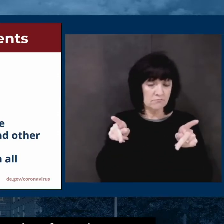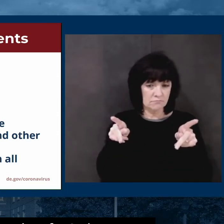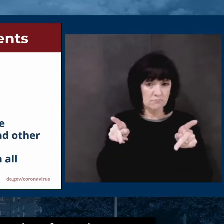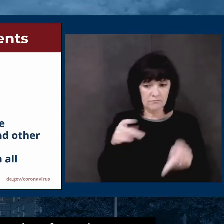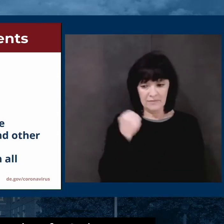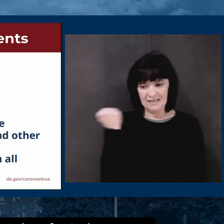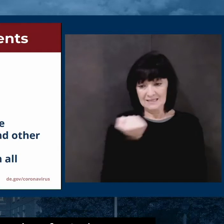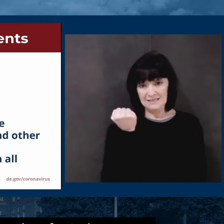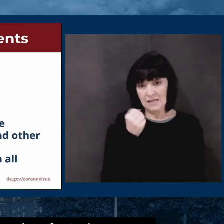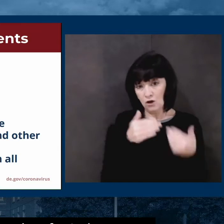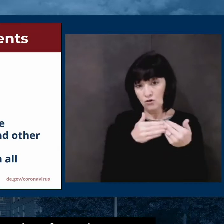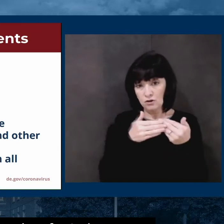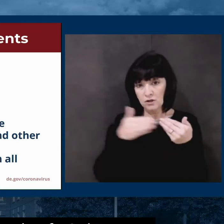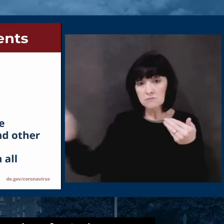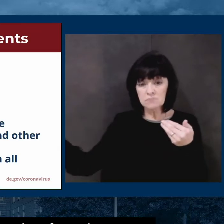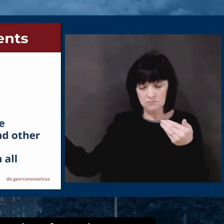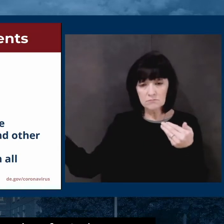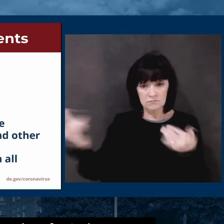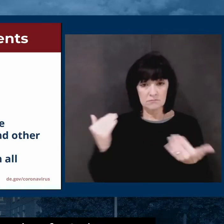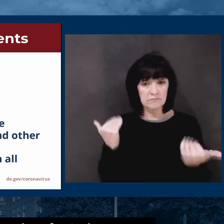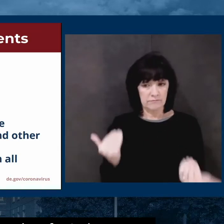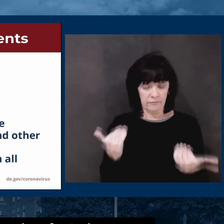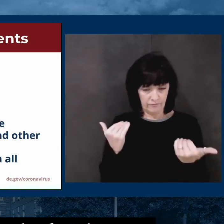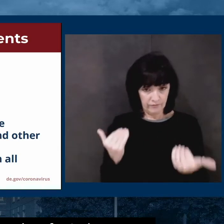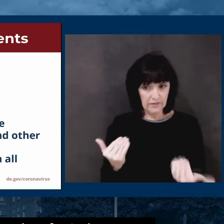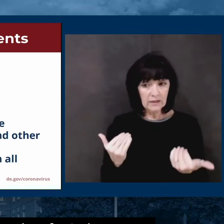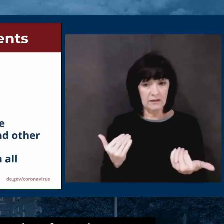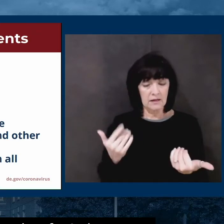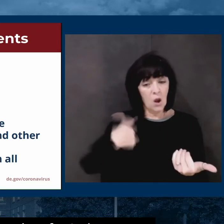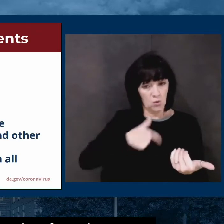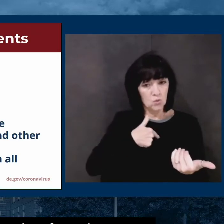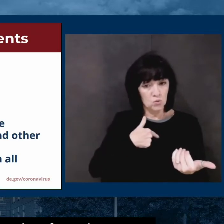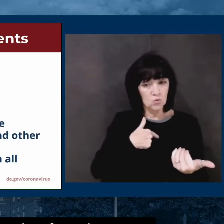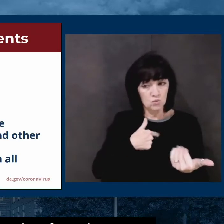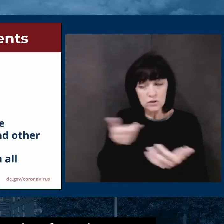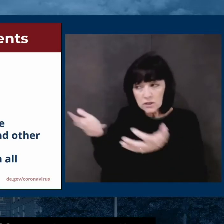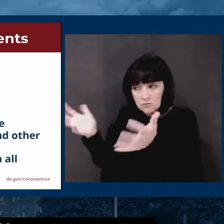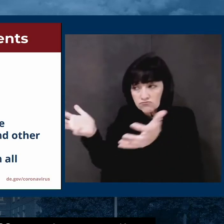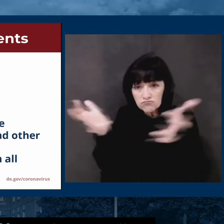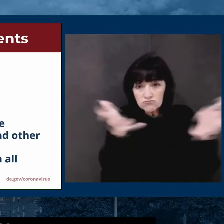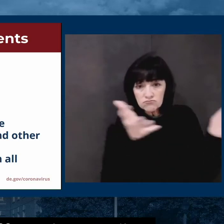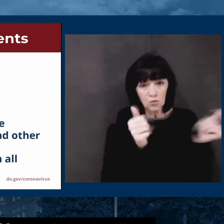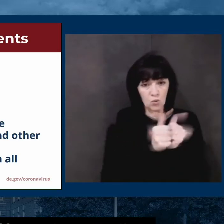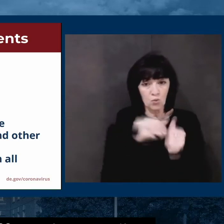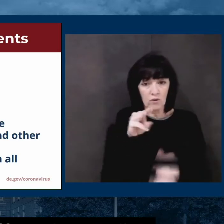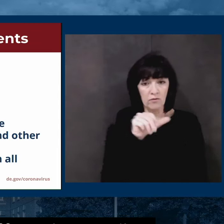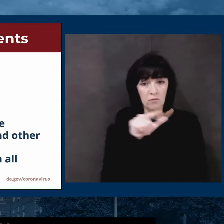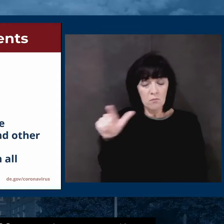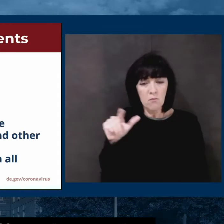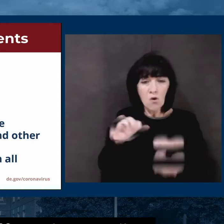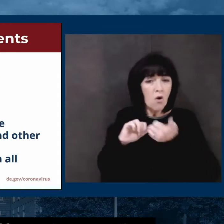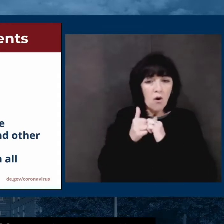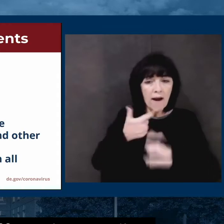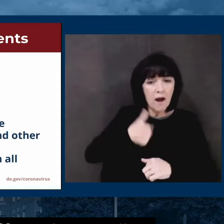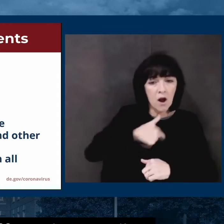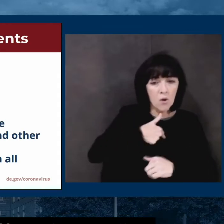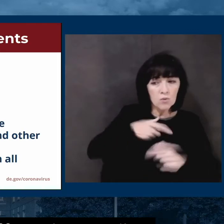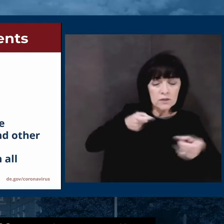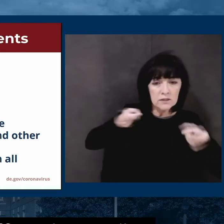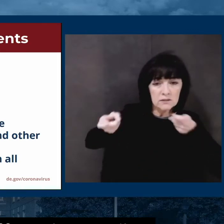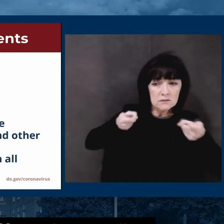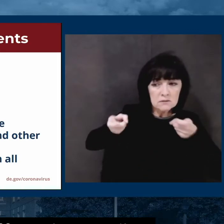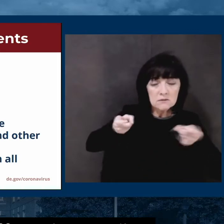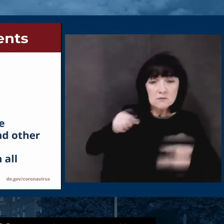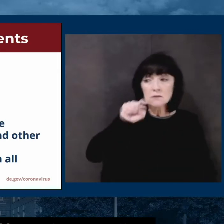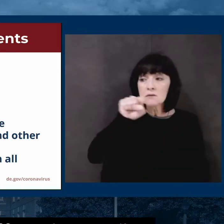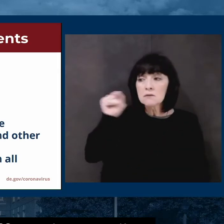forward, we are in conversations with the malls, talking about how we might be able to increase that, what other steps the malls can put in